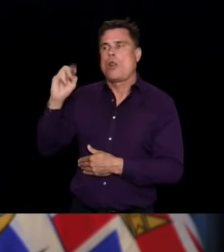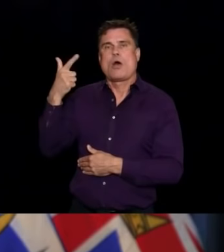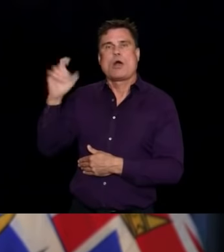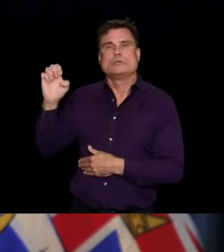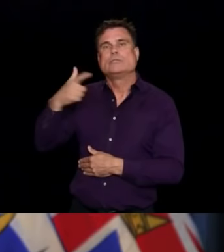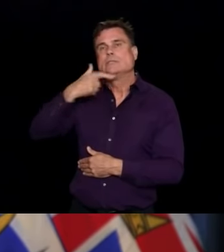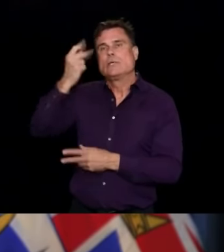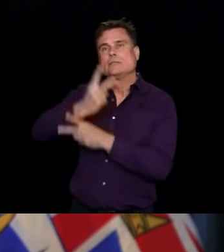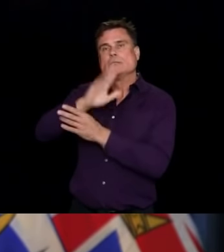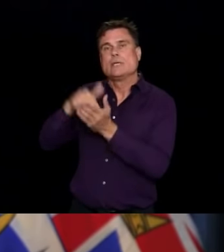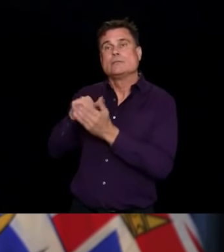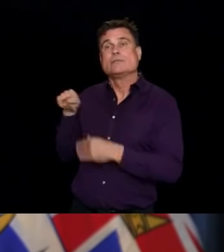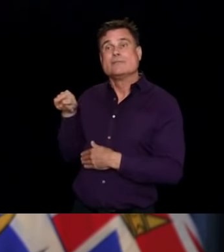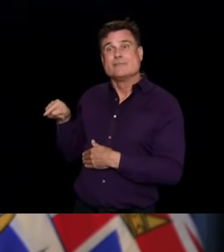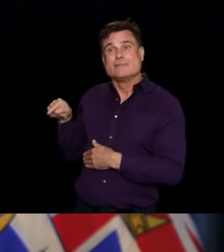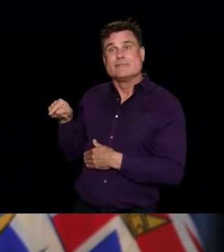COVID-19.